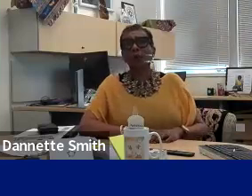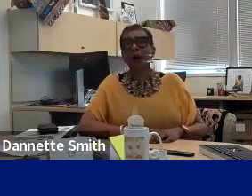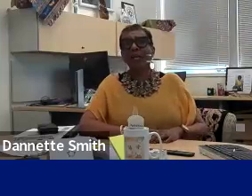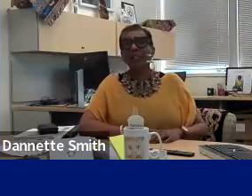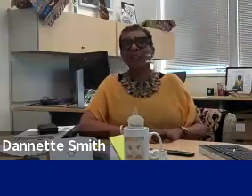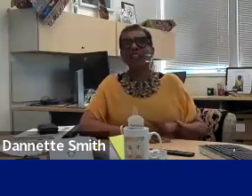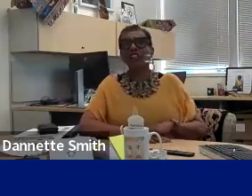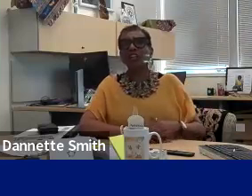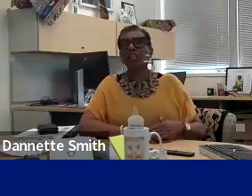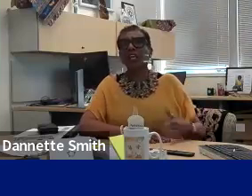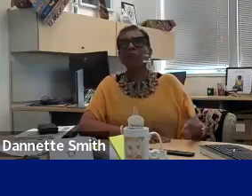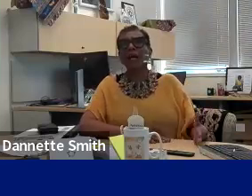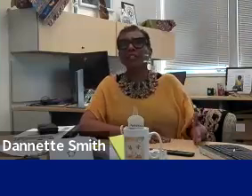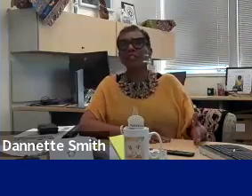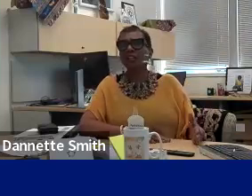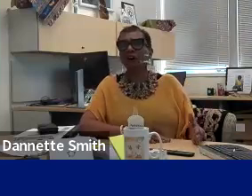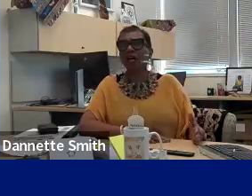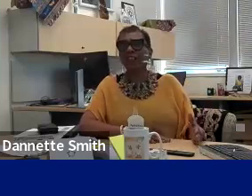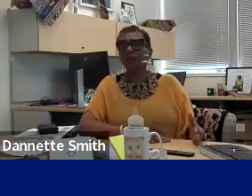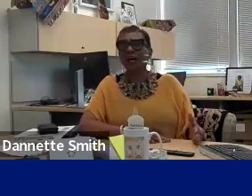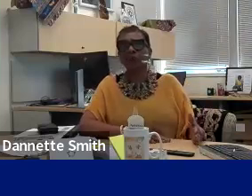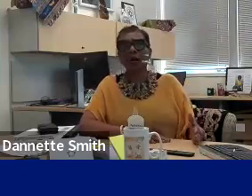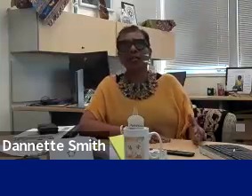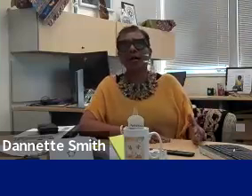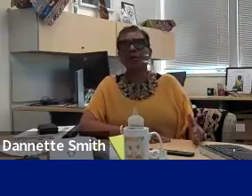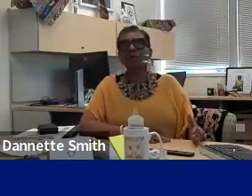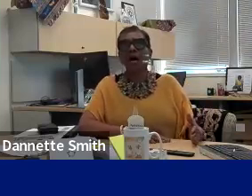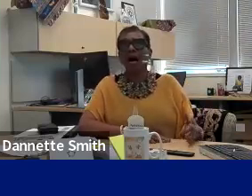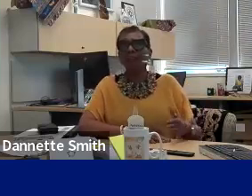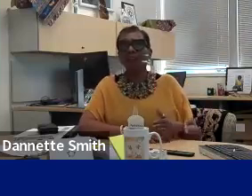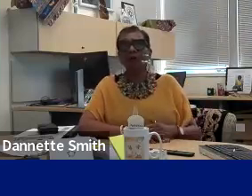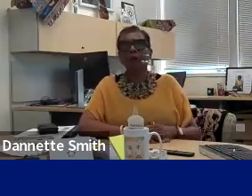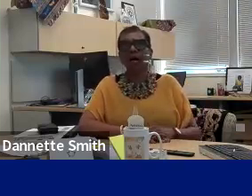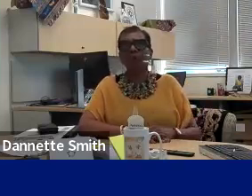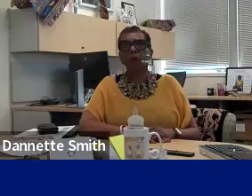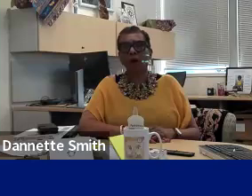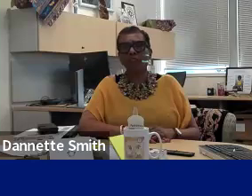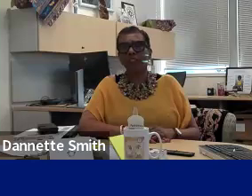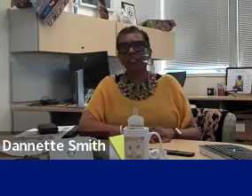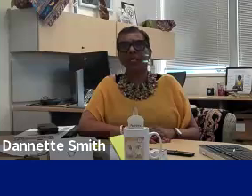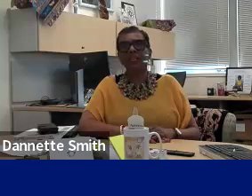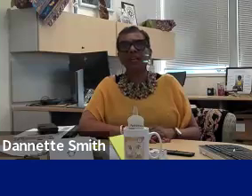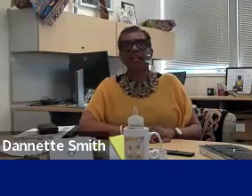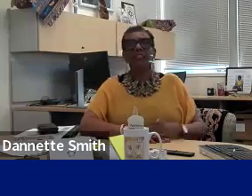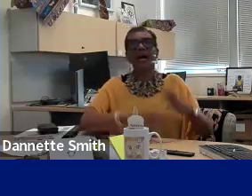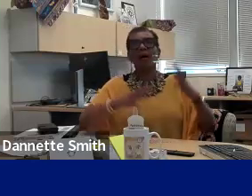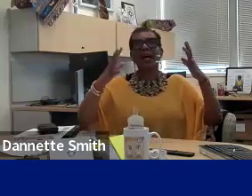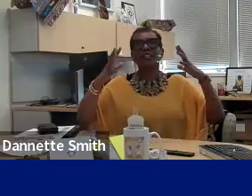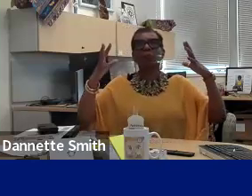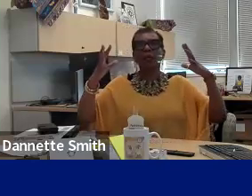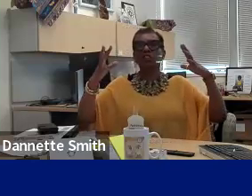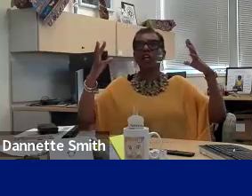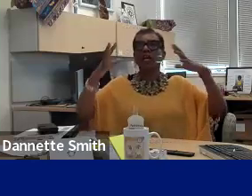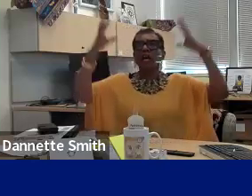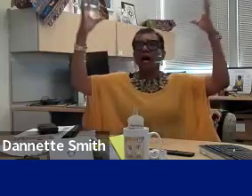don't think right now this is going to impact any of our contracts right now. I think what I'm referencing is how,